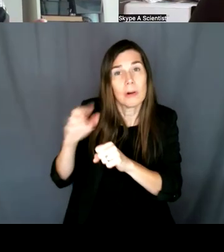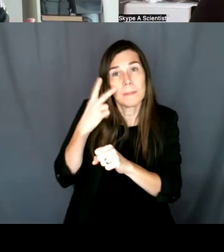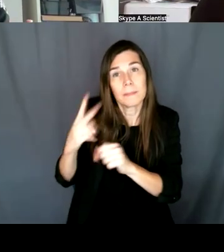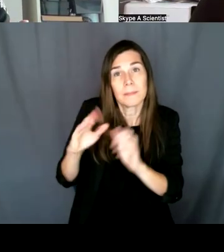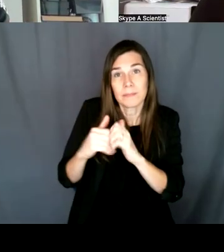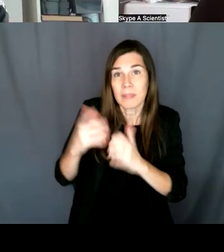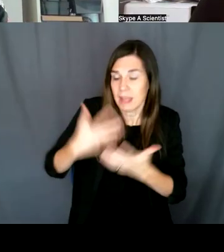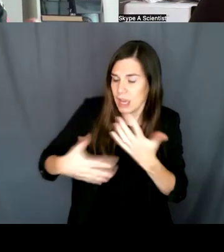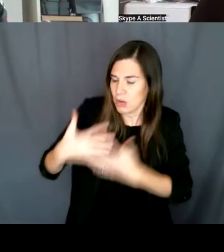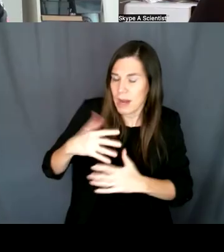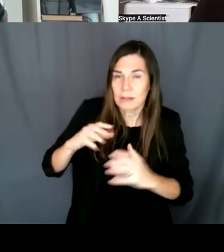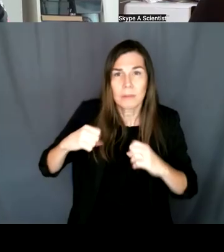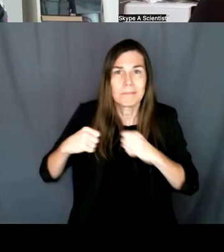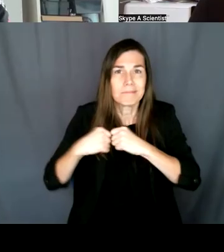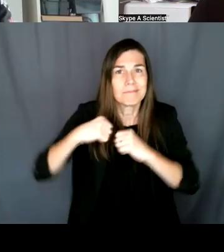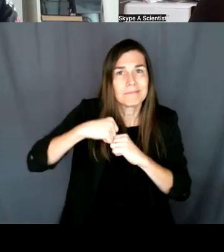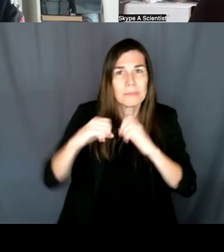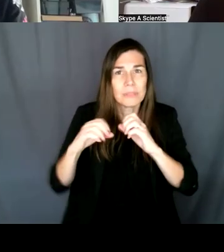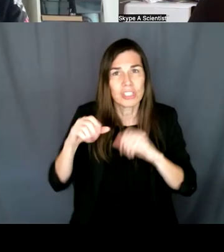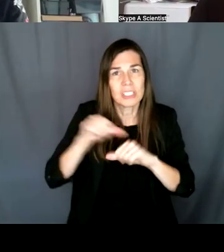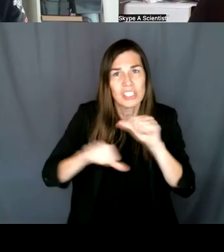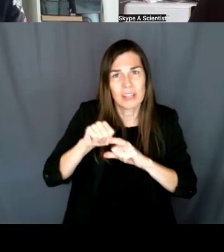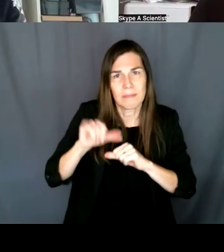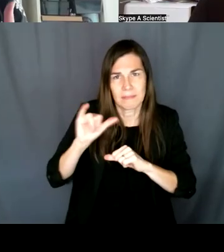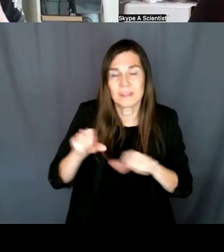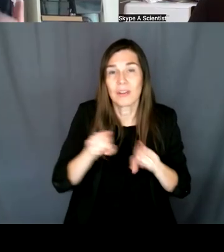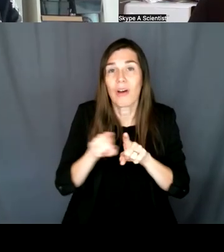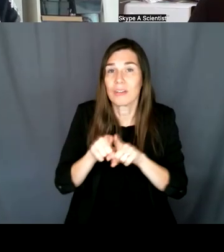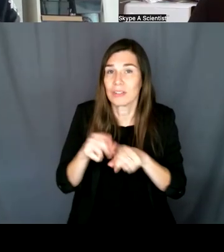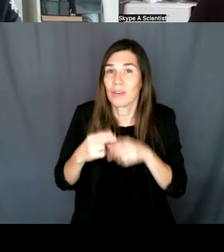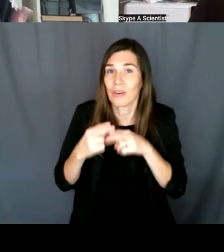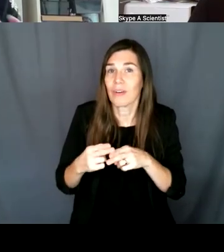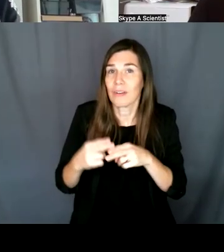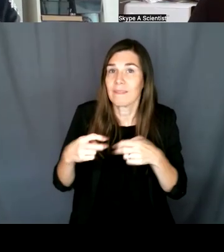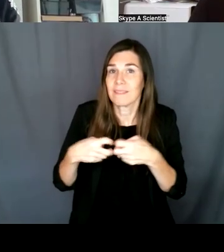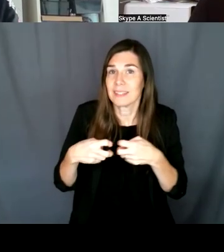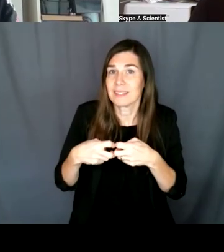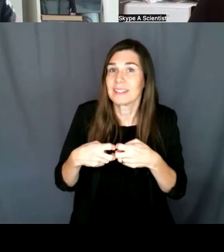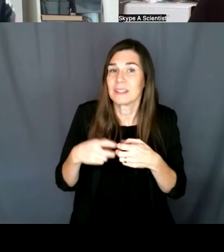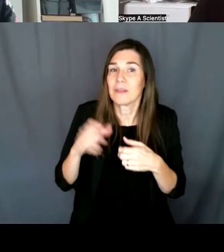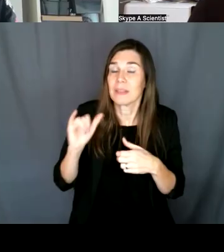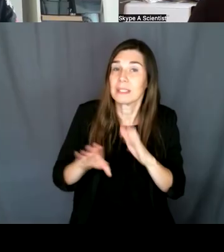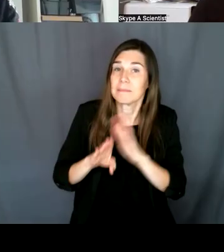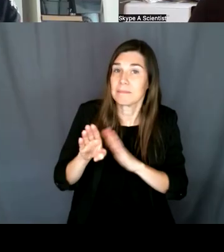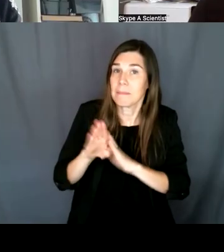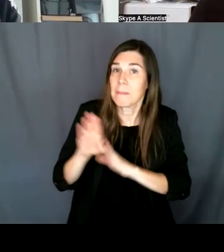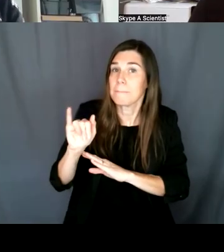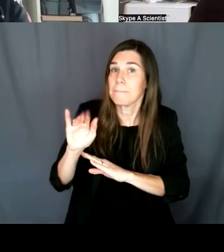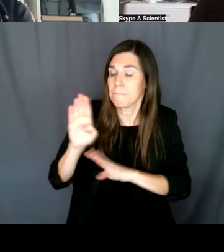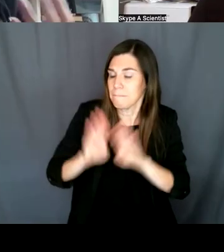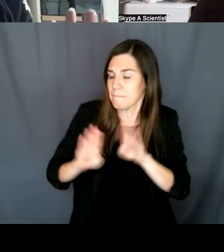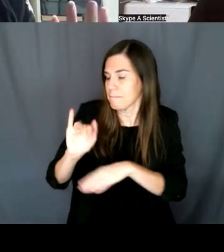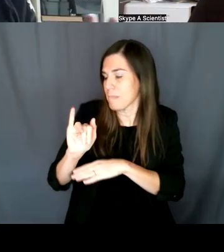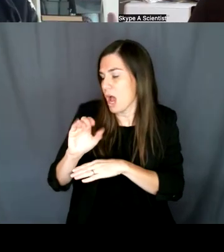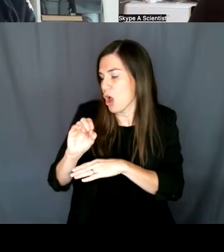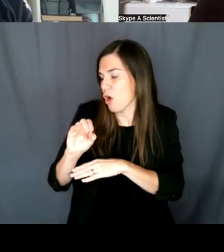and push on each other. That's also physics. So this is still kind of a new and developing field of biophysics. And there's a lot of